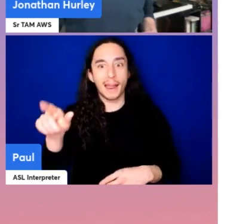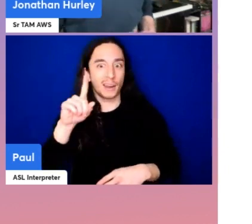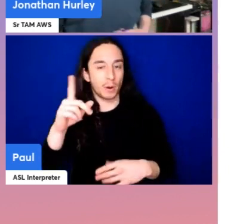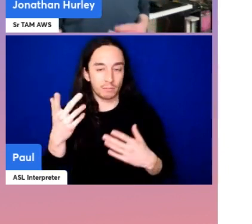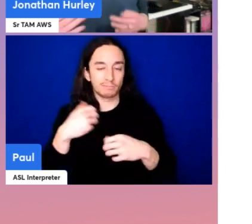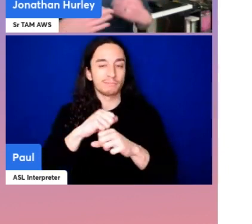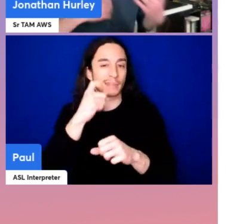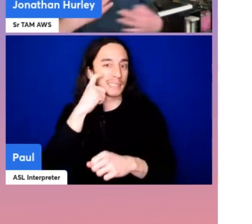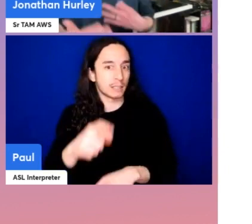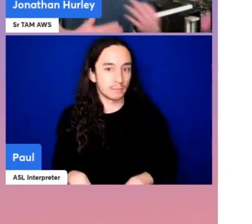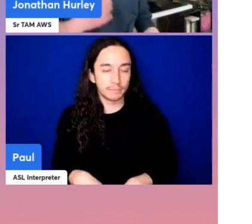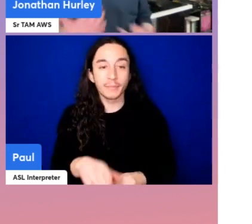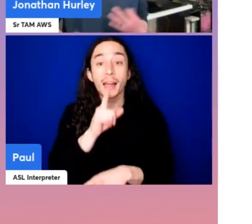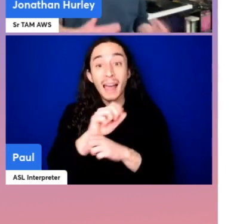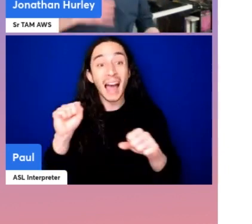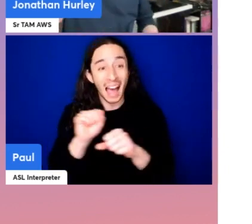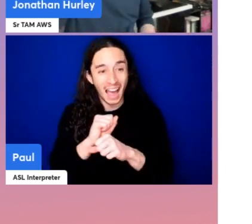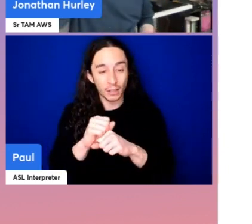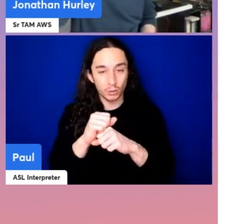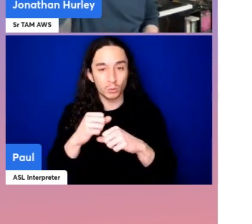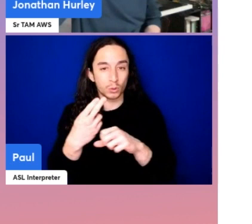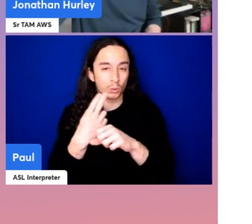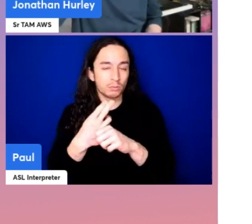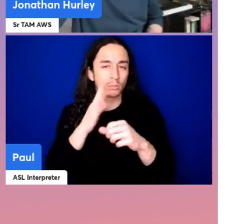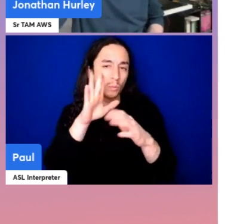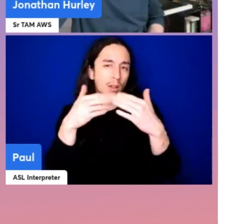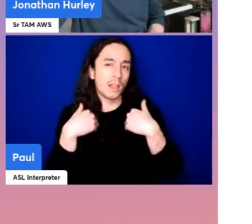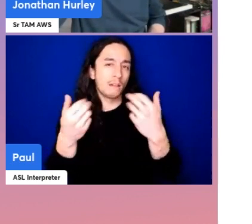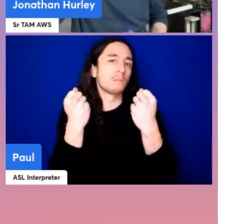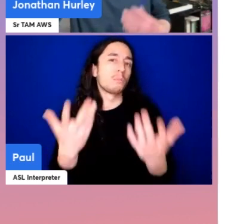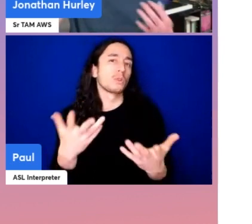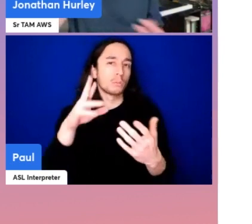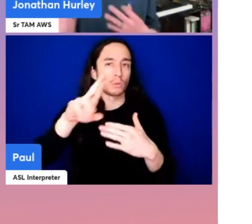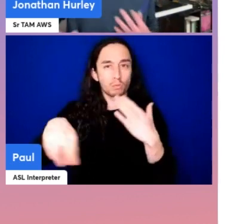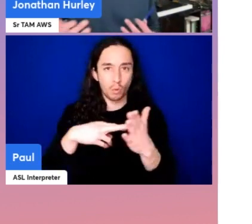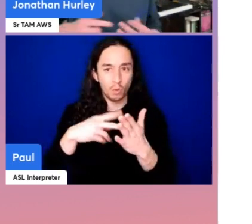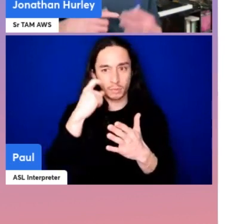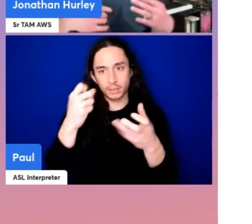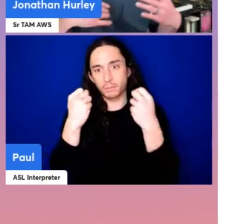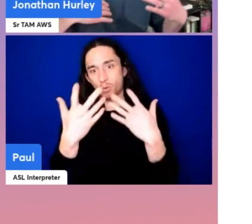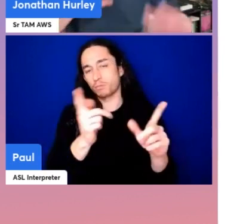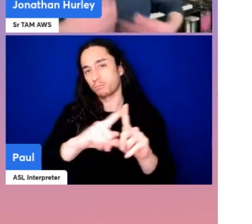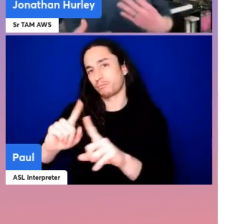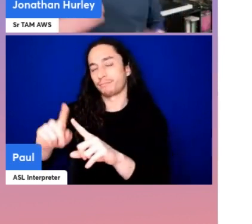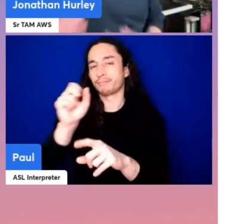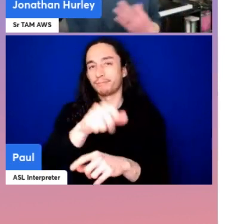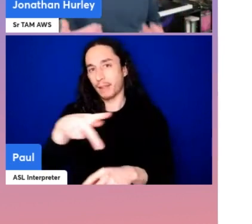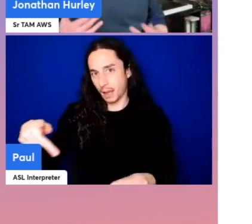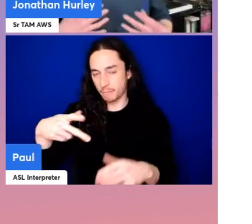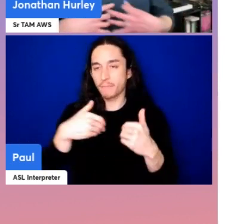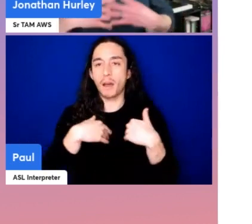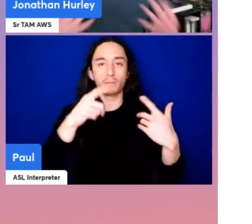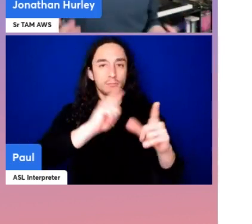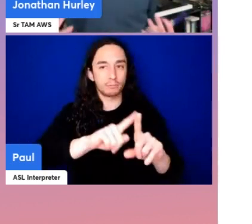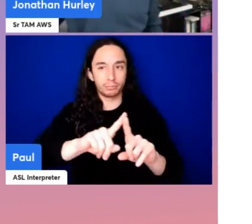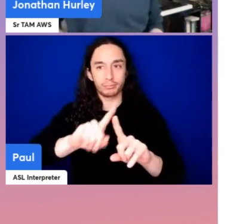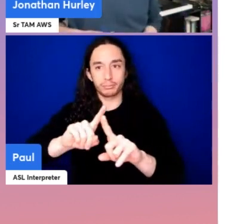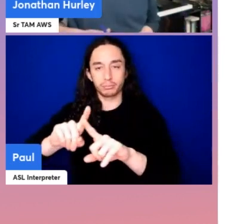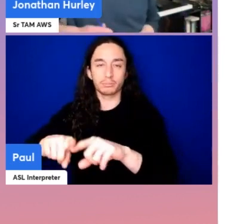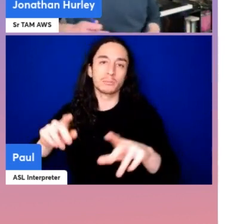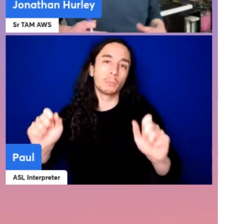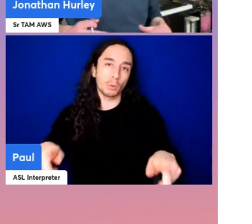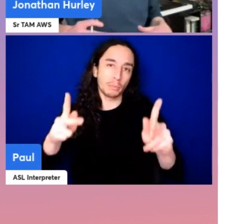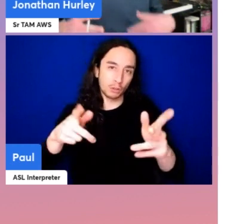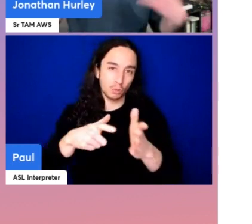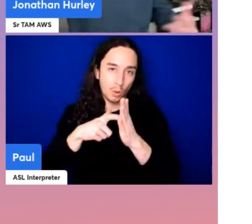real practice, you would have multiple of these roles because you would have multiple different applications that have multiple different permission